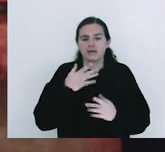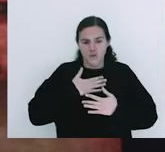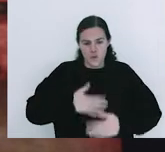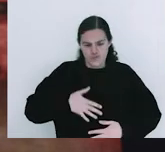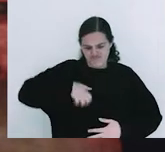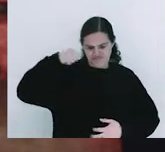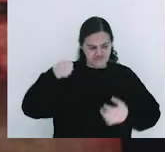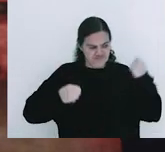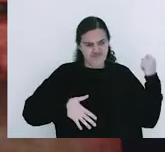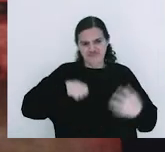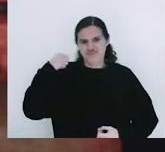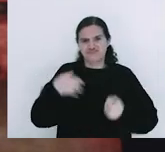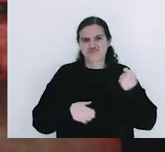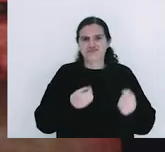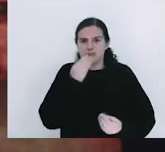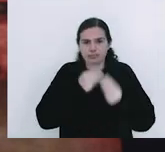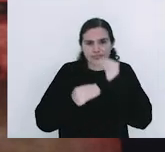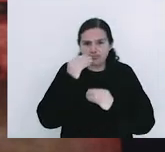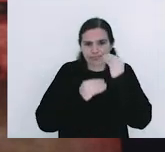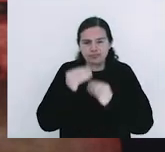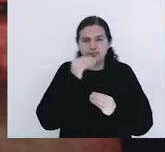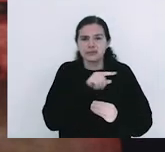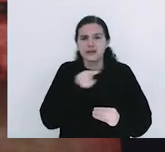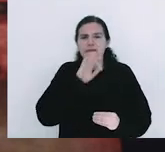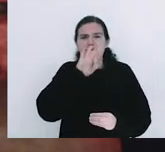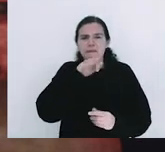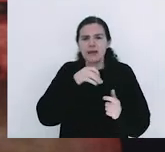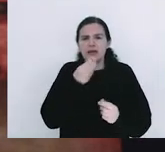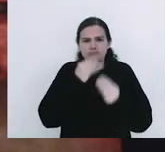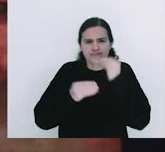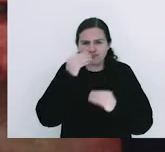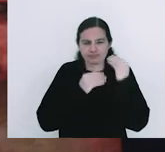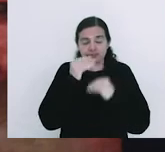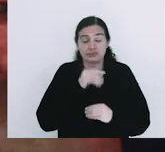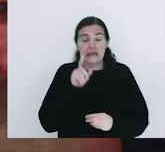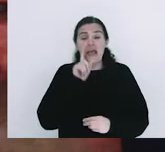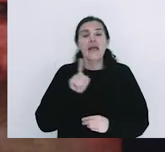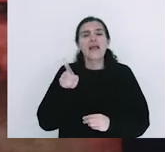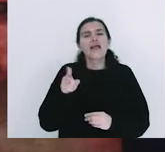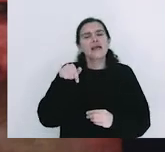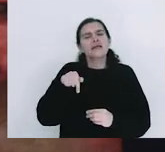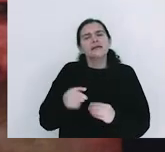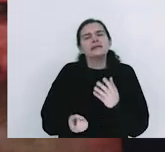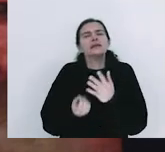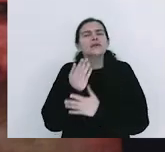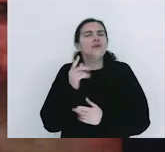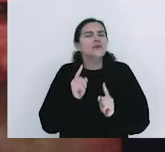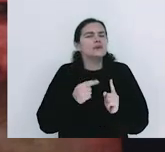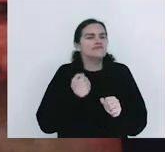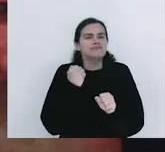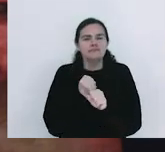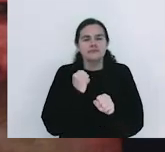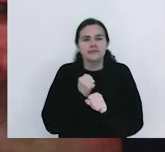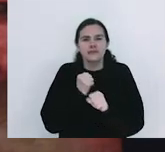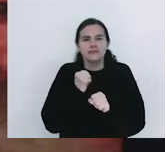apart and devoured by the family member. So she has created here a work